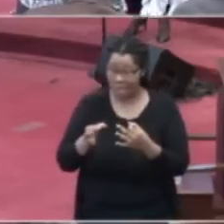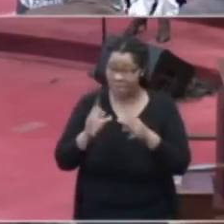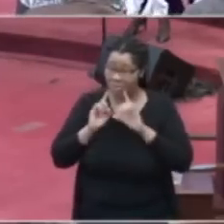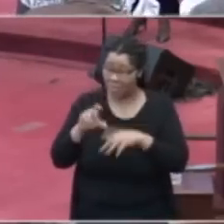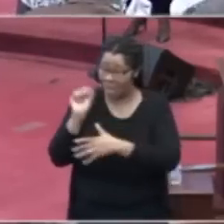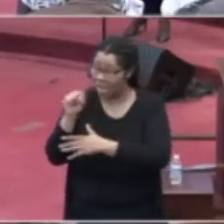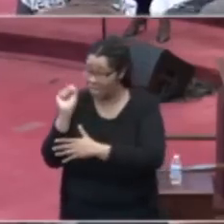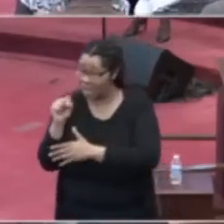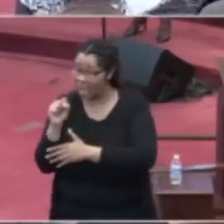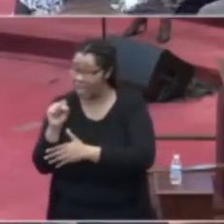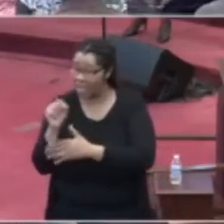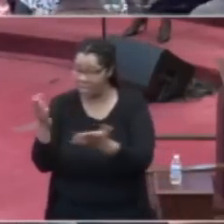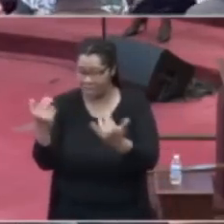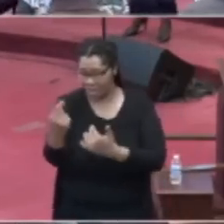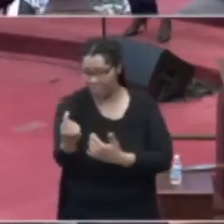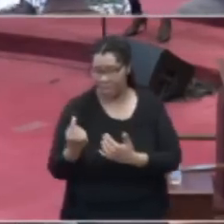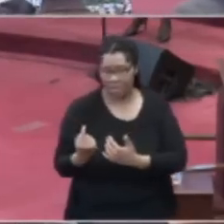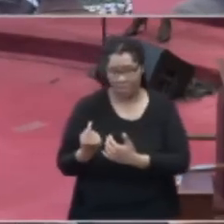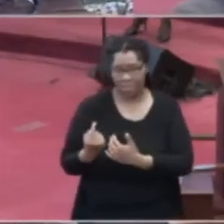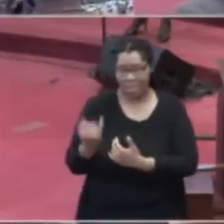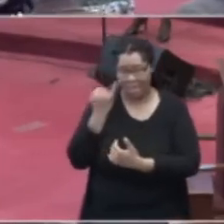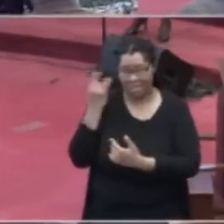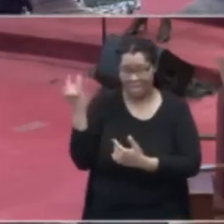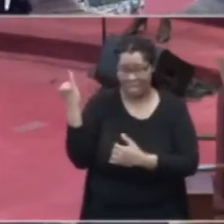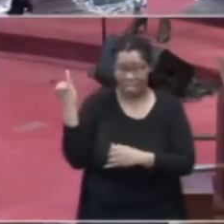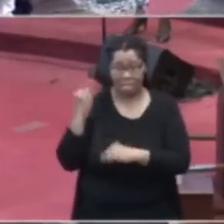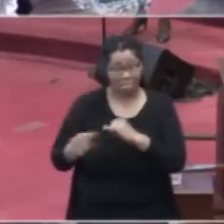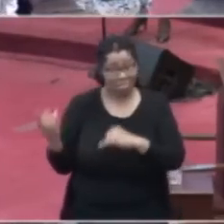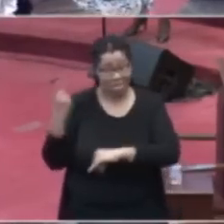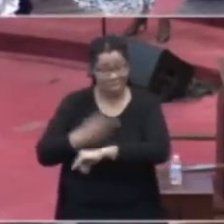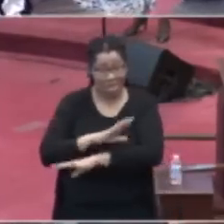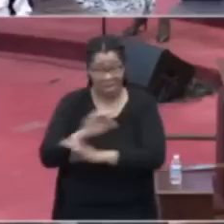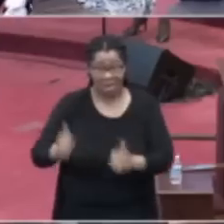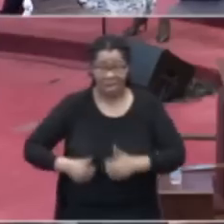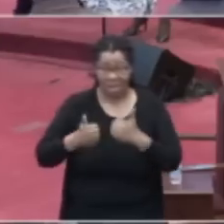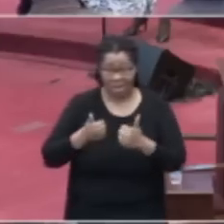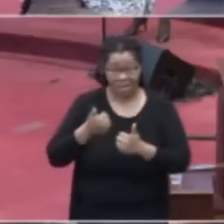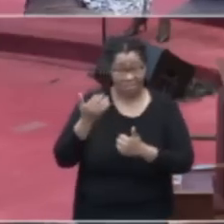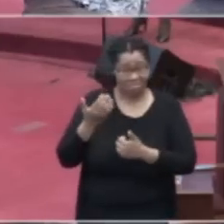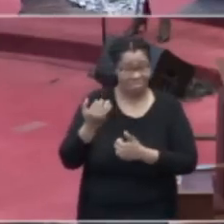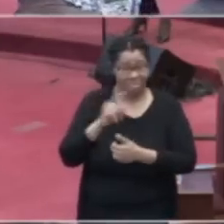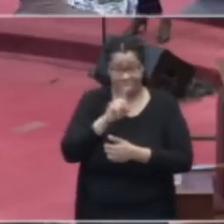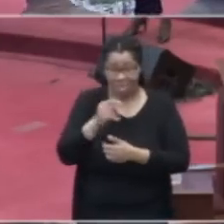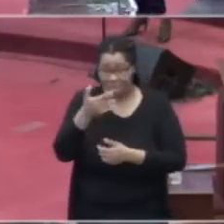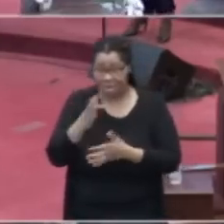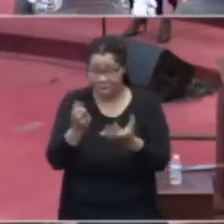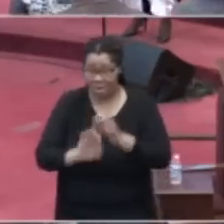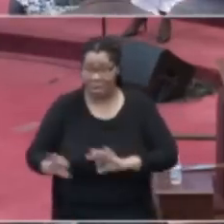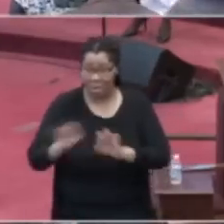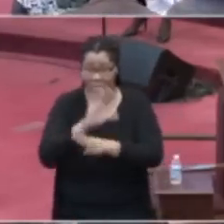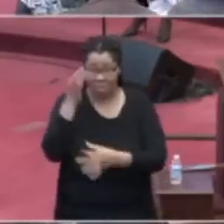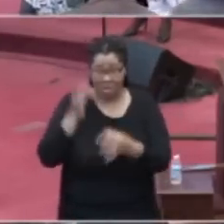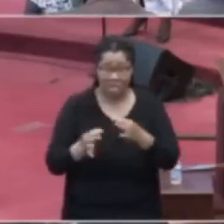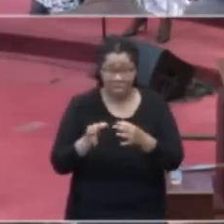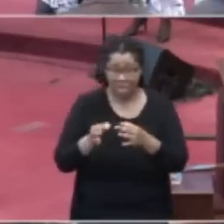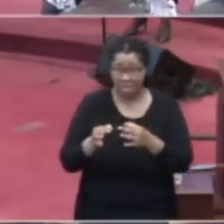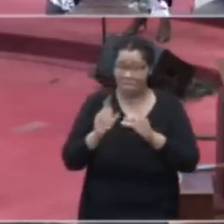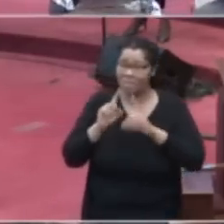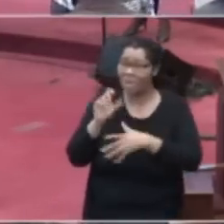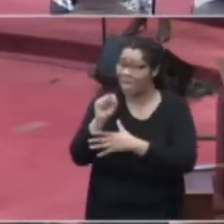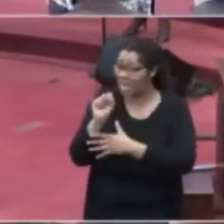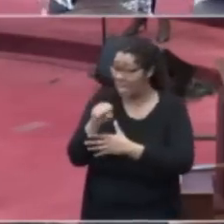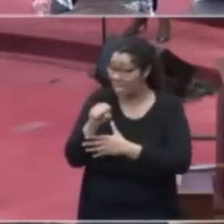yes and make your way to the front? If it was your last day, would God be worth the decision to say yes to